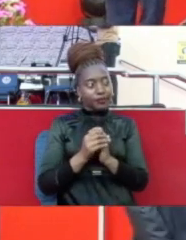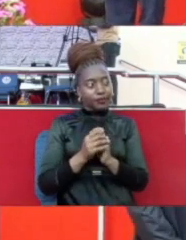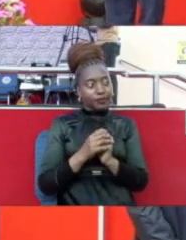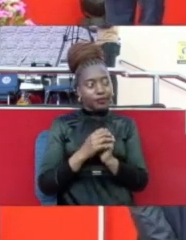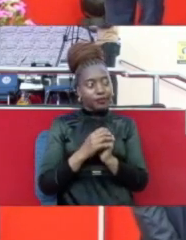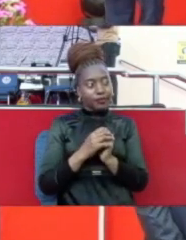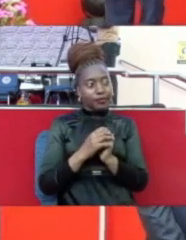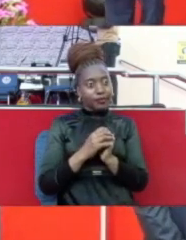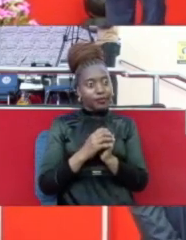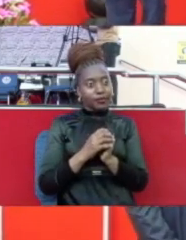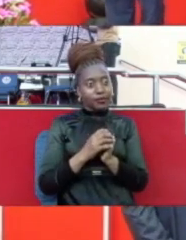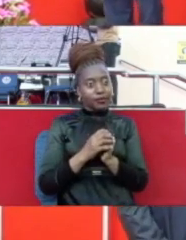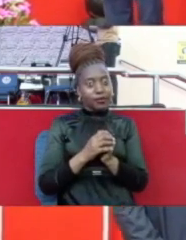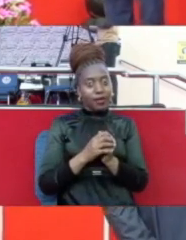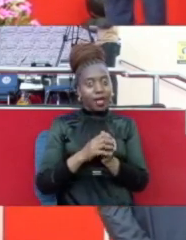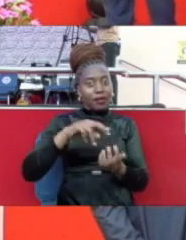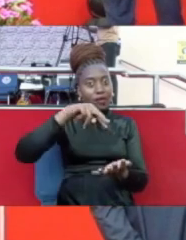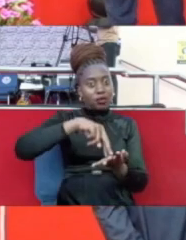Stand up if you can think of somebody.